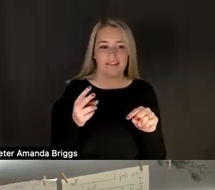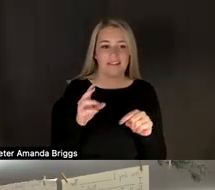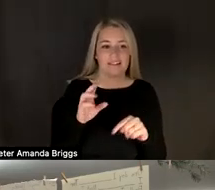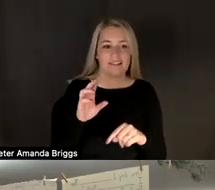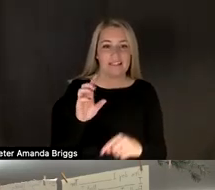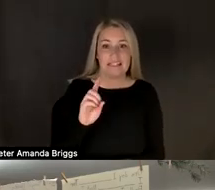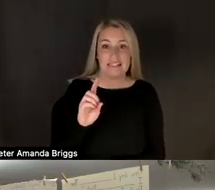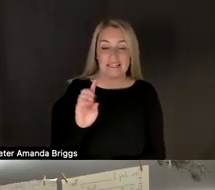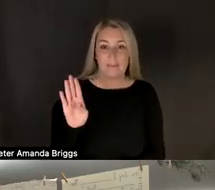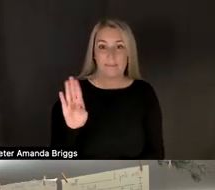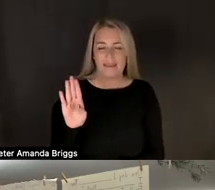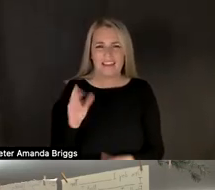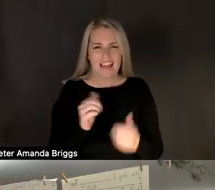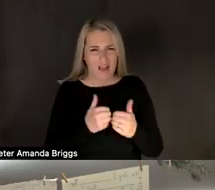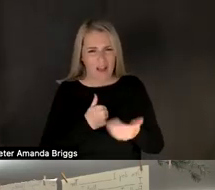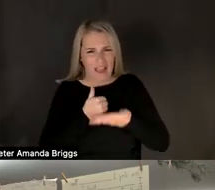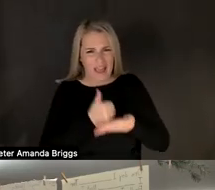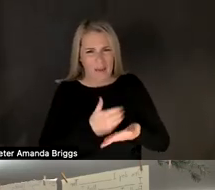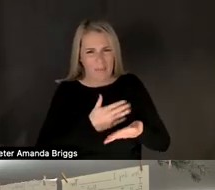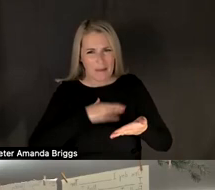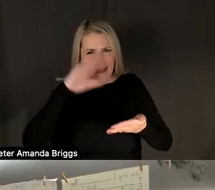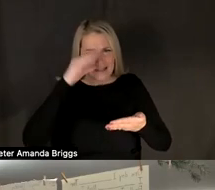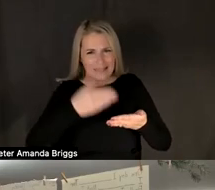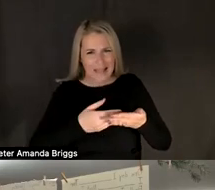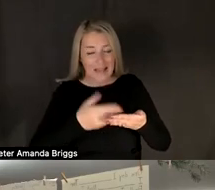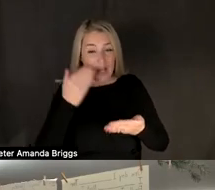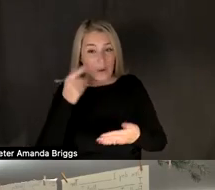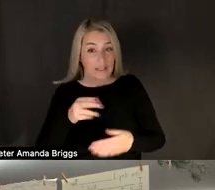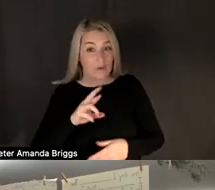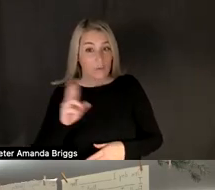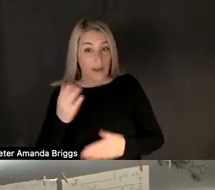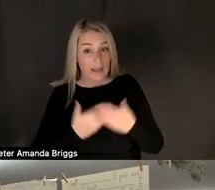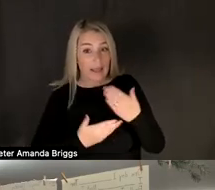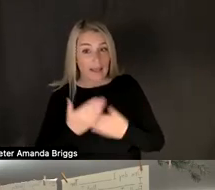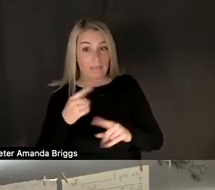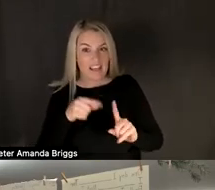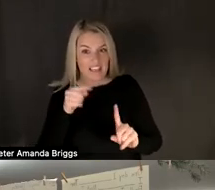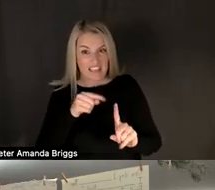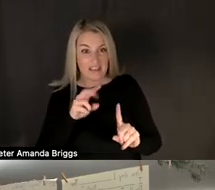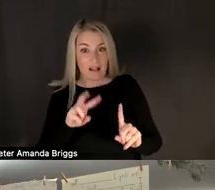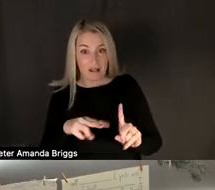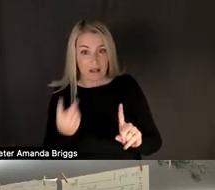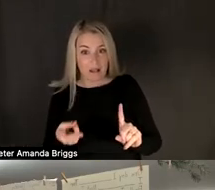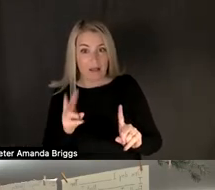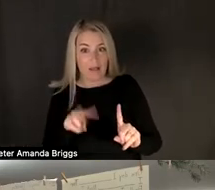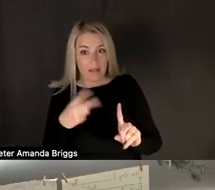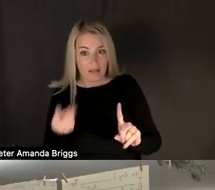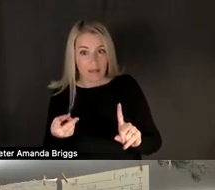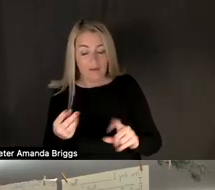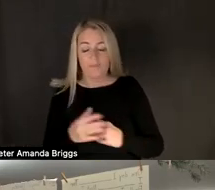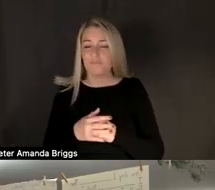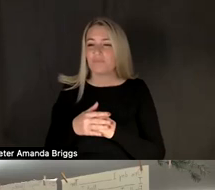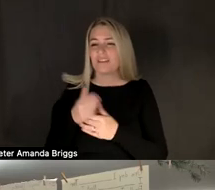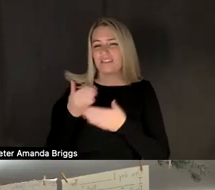him? I know he's right-handed, but he doesn't. And there's a certain normality still in